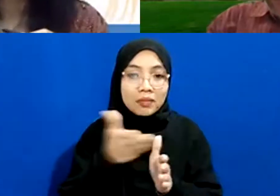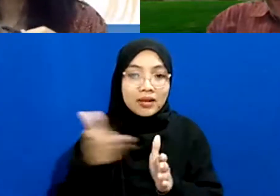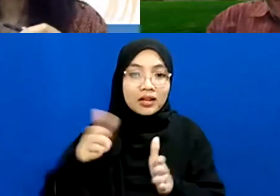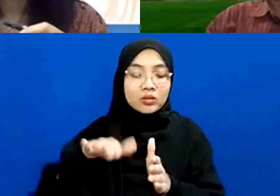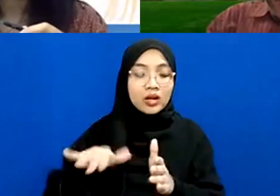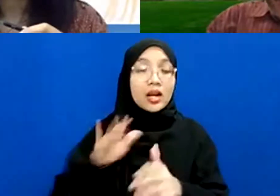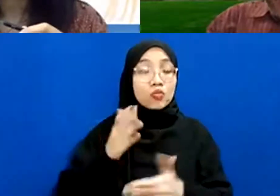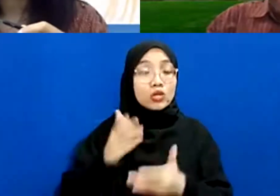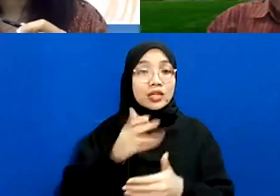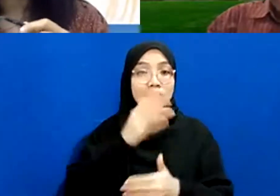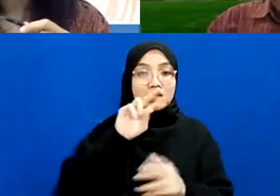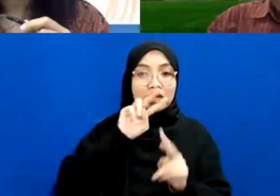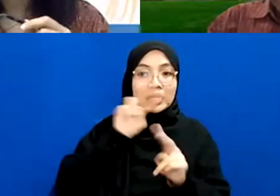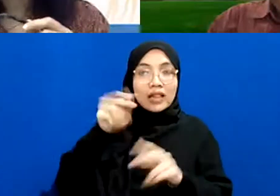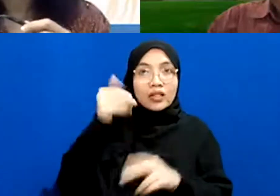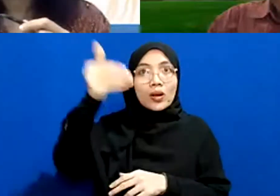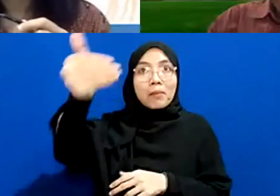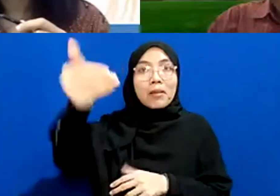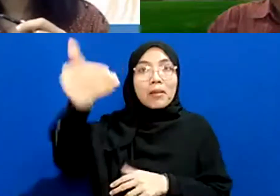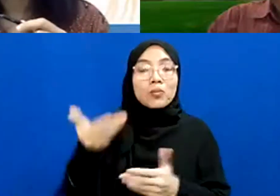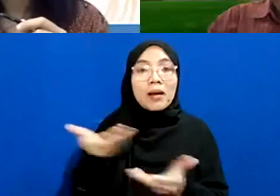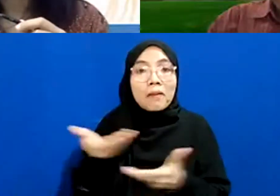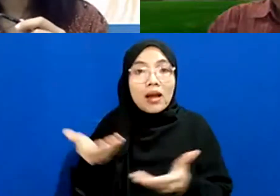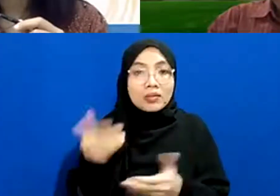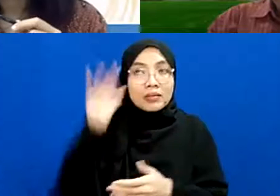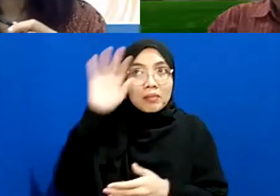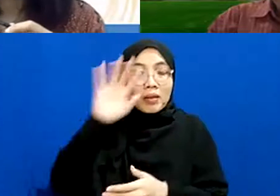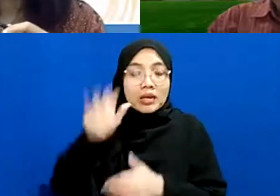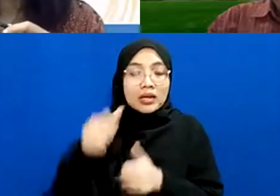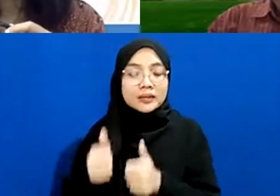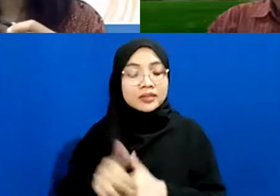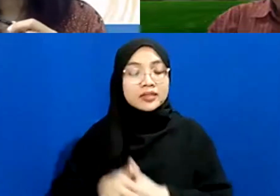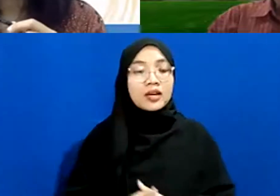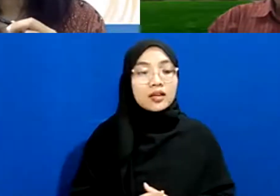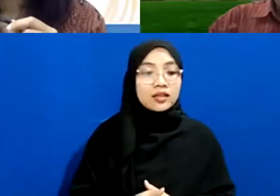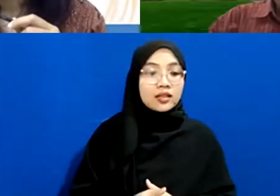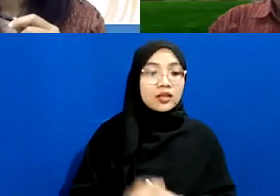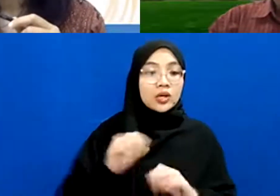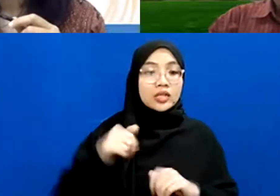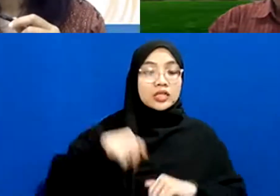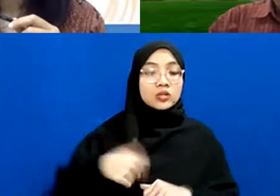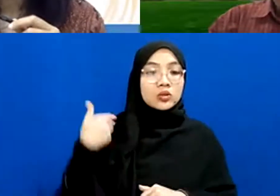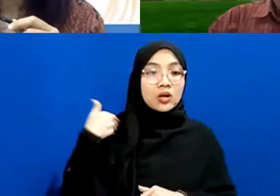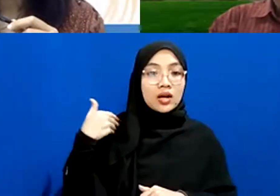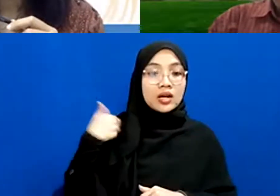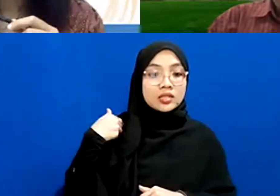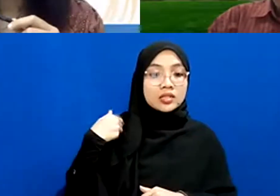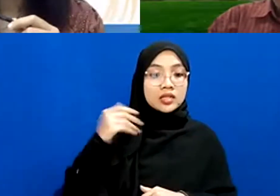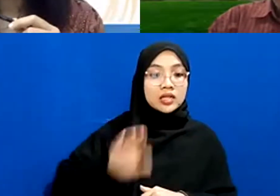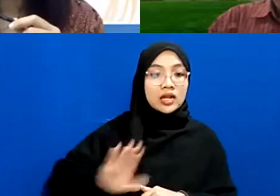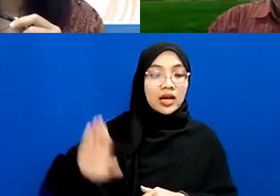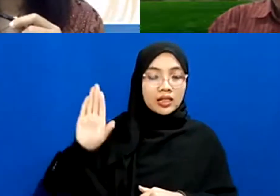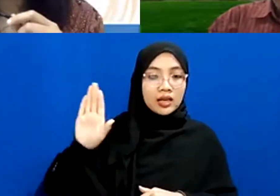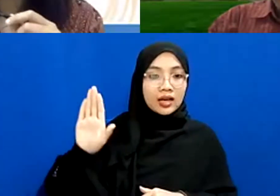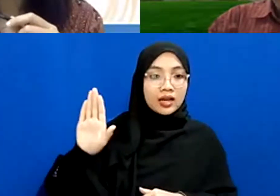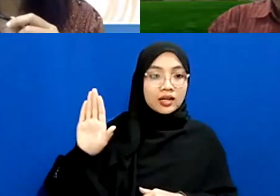have two participants raising their hands, or actually three. I saw three. Right. So I would